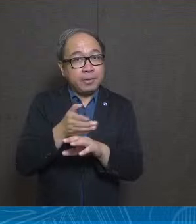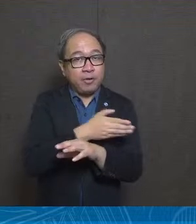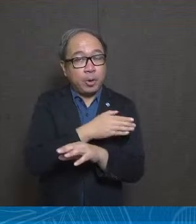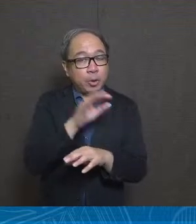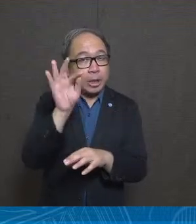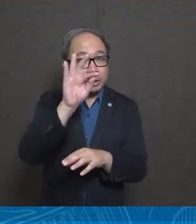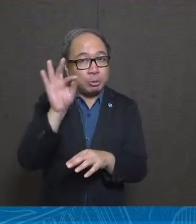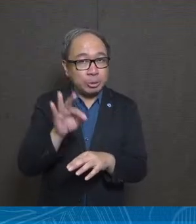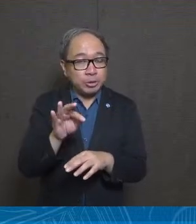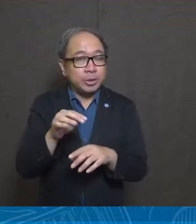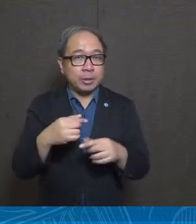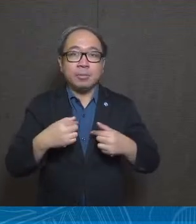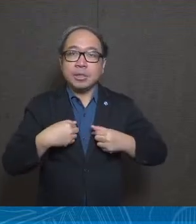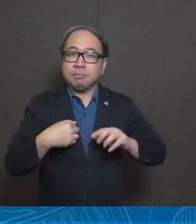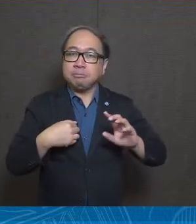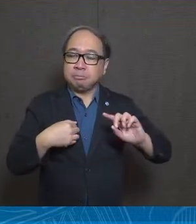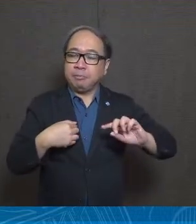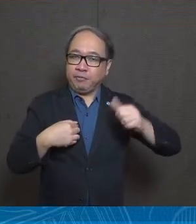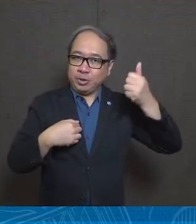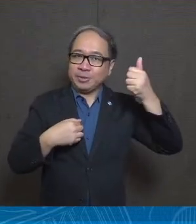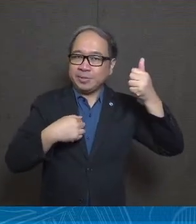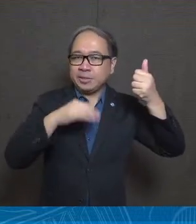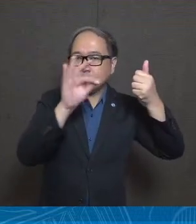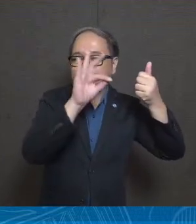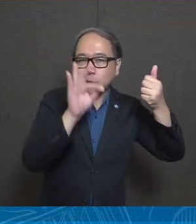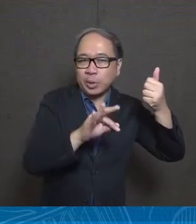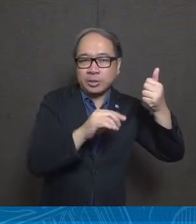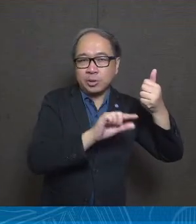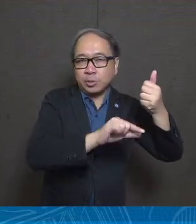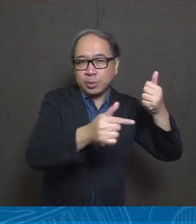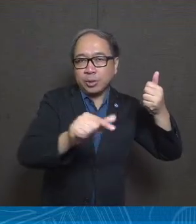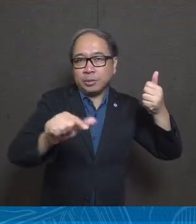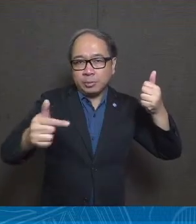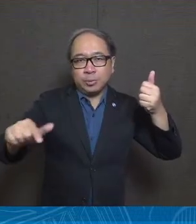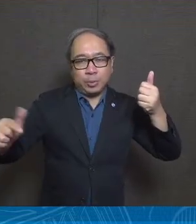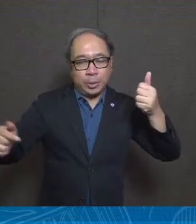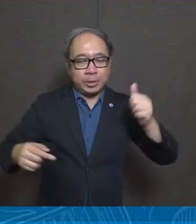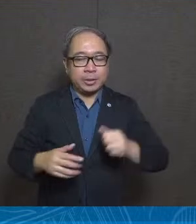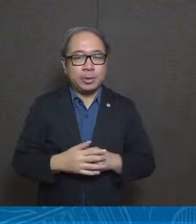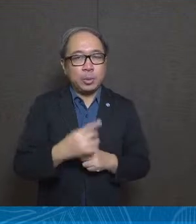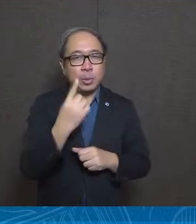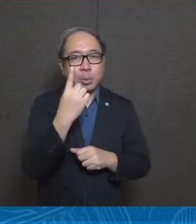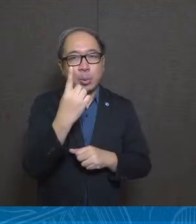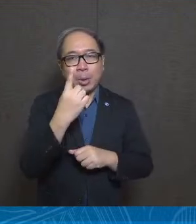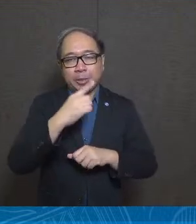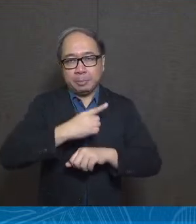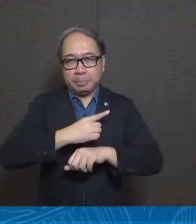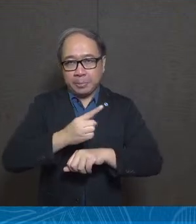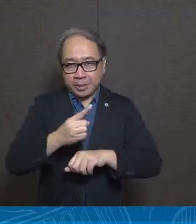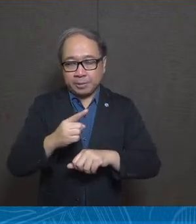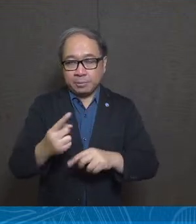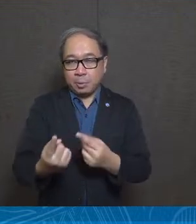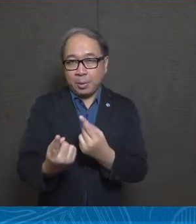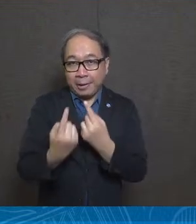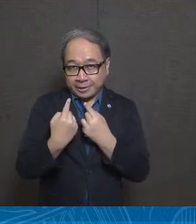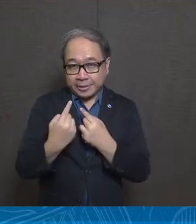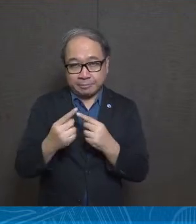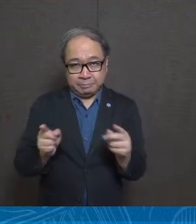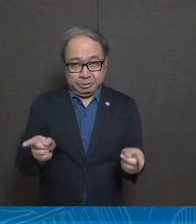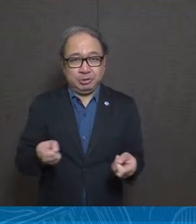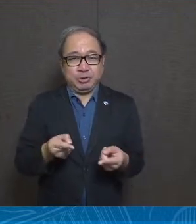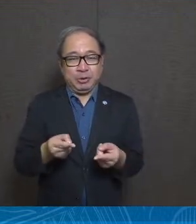few questions to the panelists. One question each, and 1 minute to answer the question.